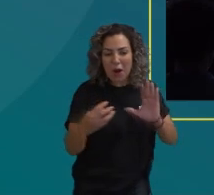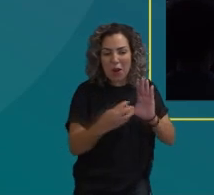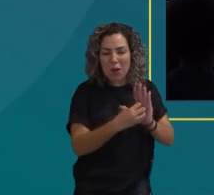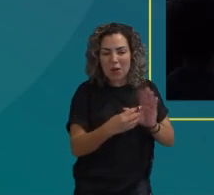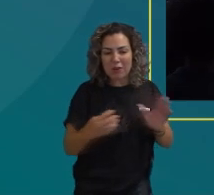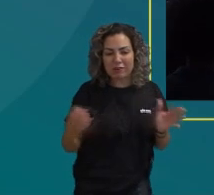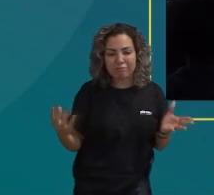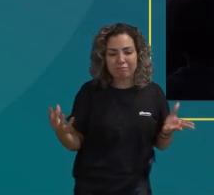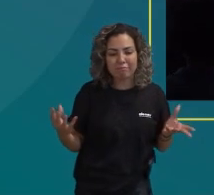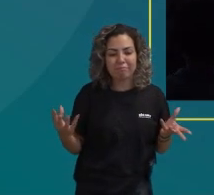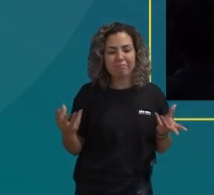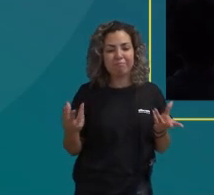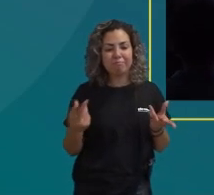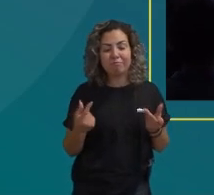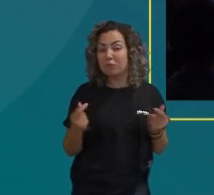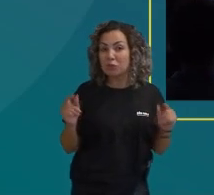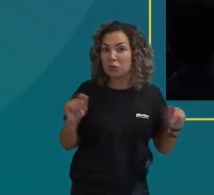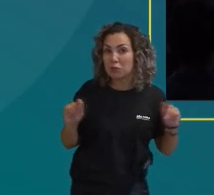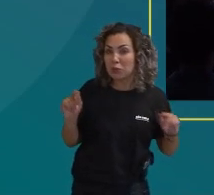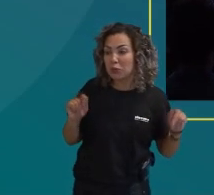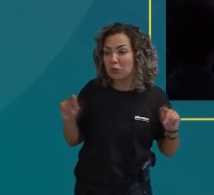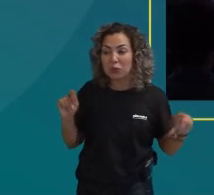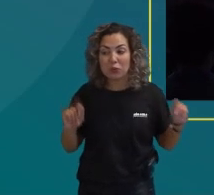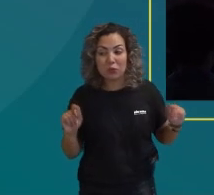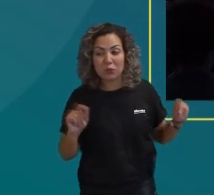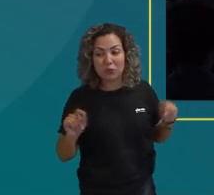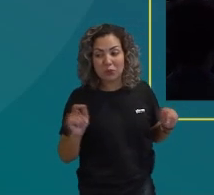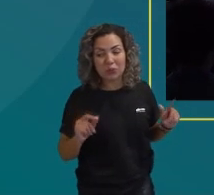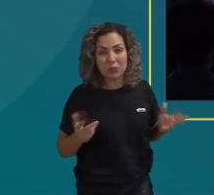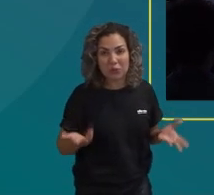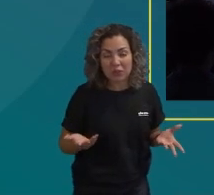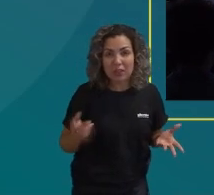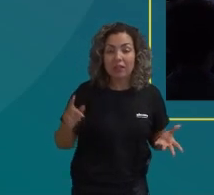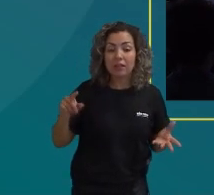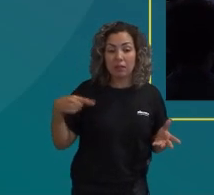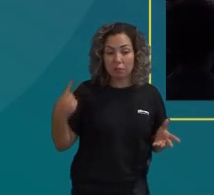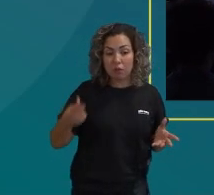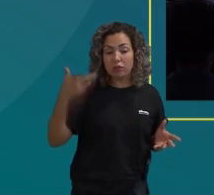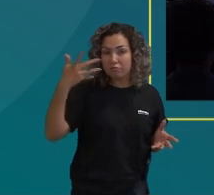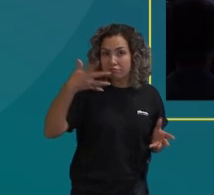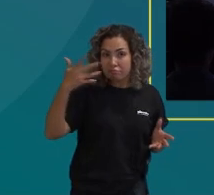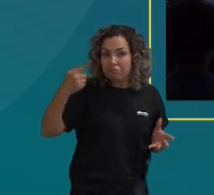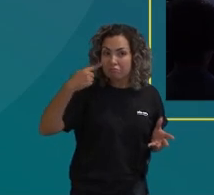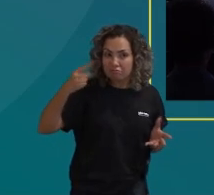and subnational governments, after this presentation. Thank you.